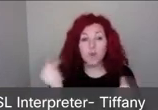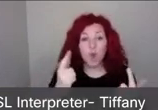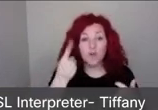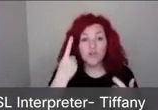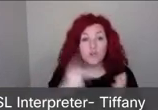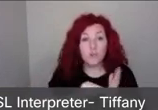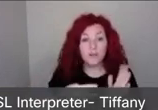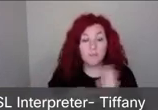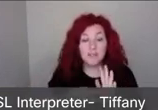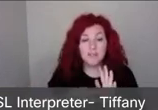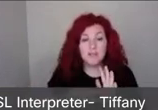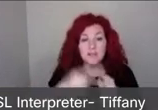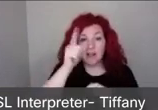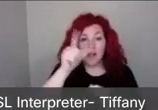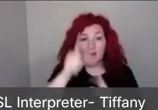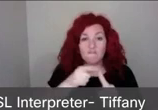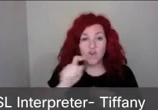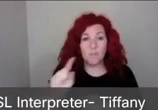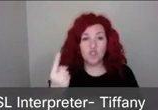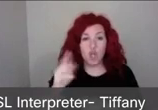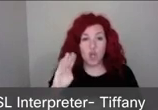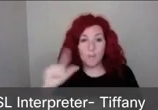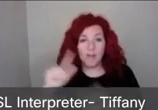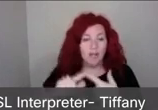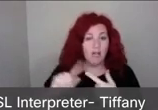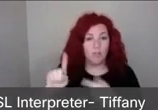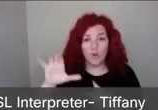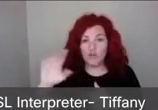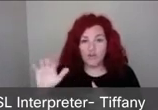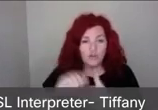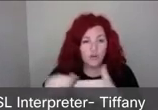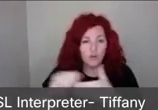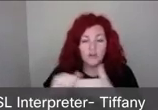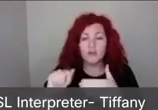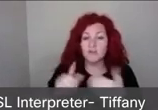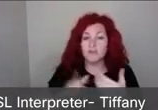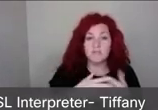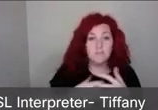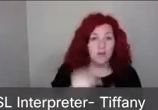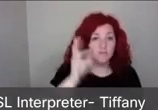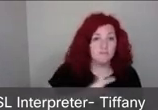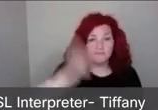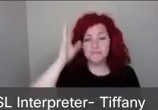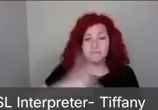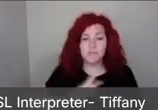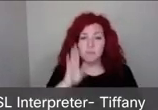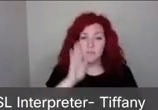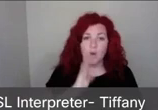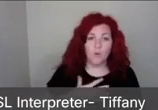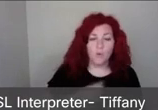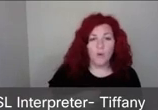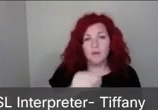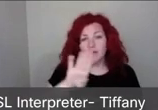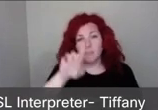and realized that no matter whether we're male, female, black, white, brown, red, yellow, or white, we're supposed to learn how to work